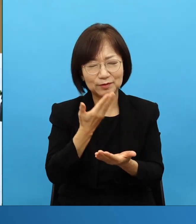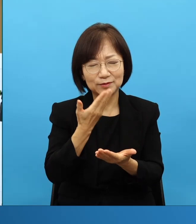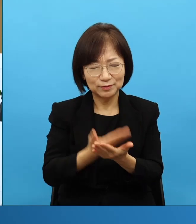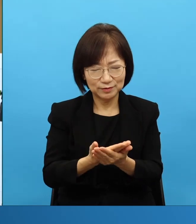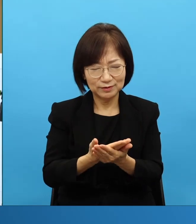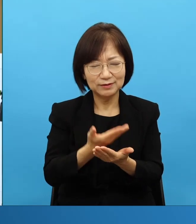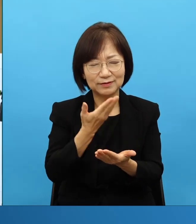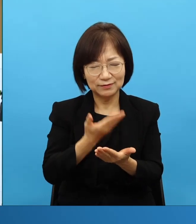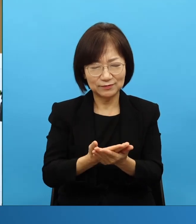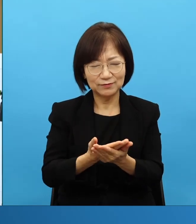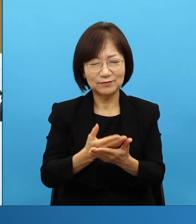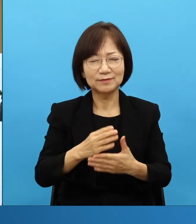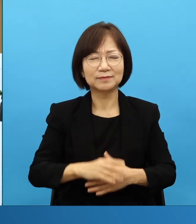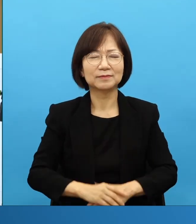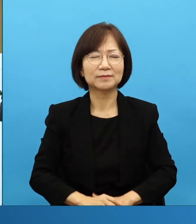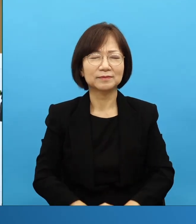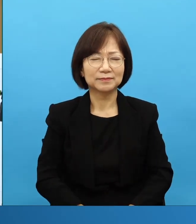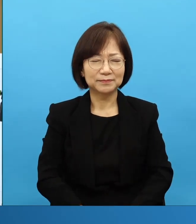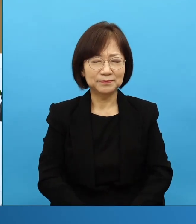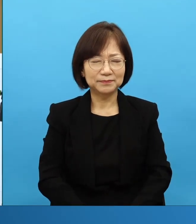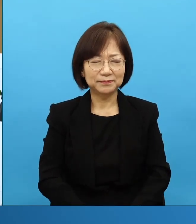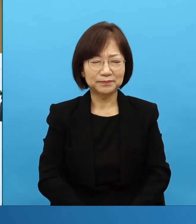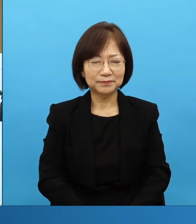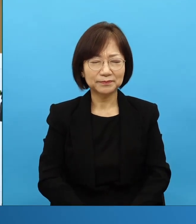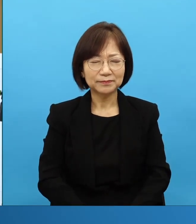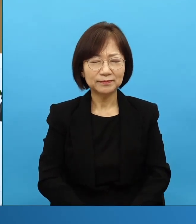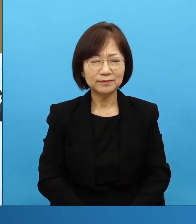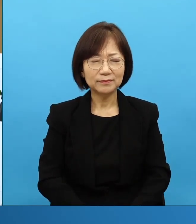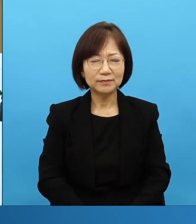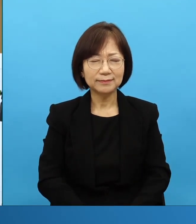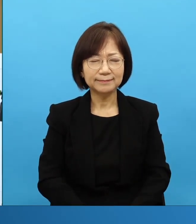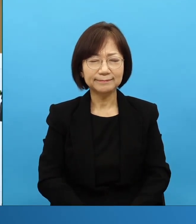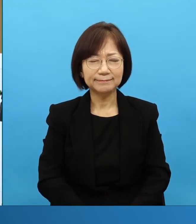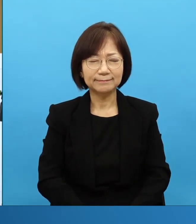enjoy the law of the partisan, may you bestow upon us the power of the throne.